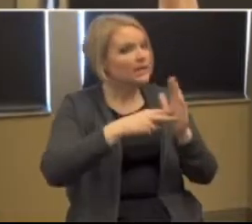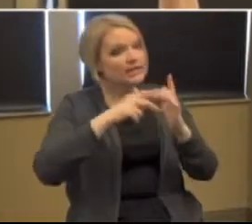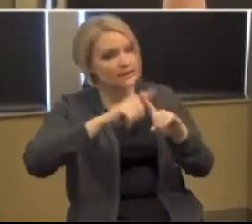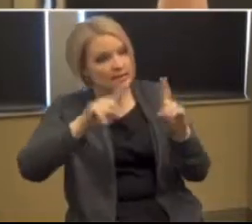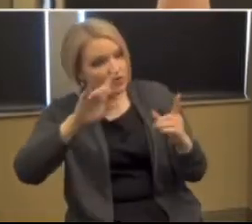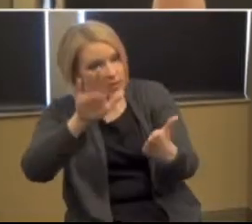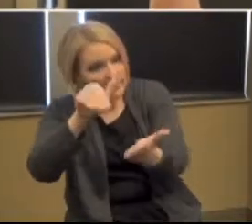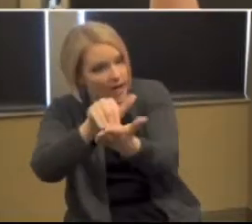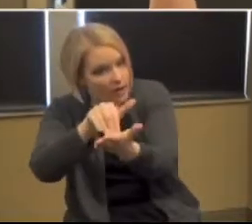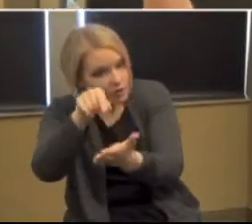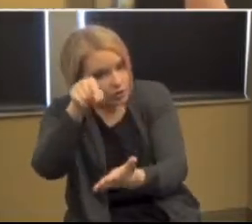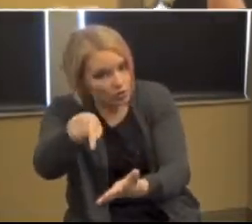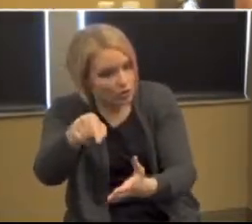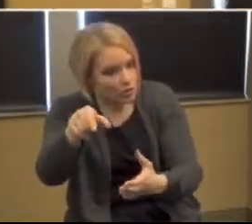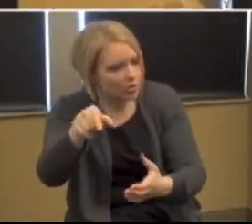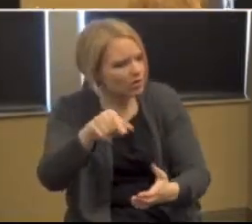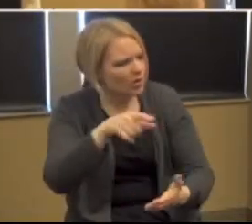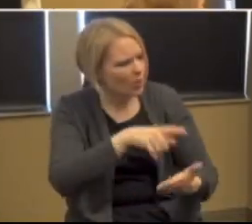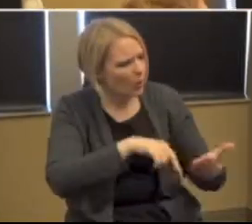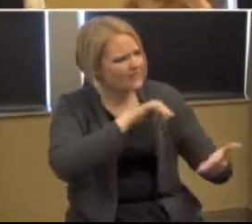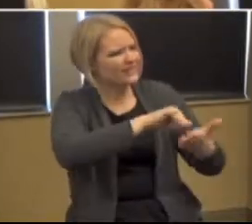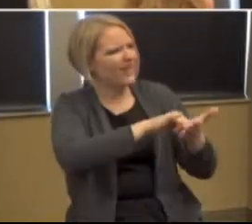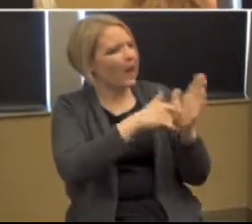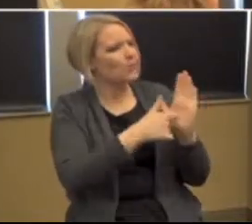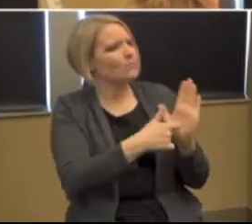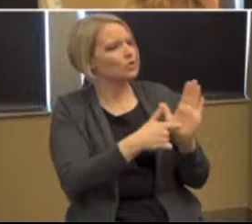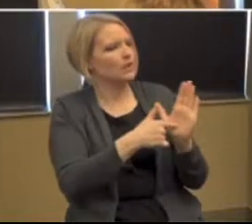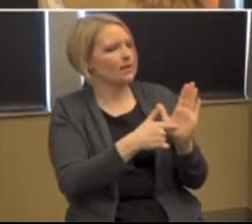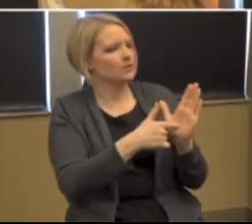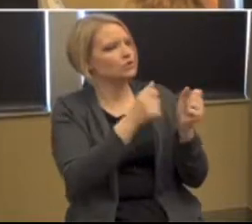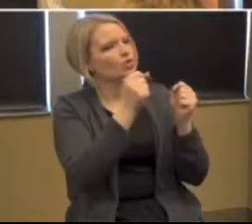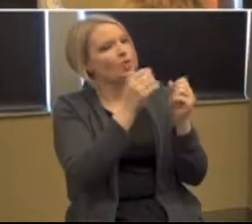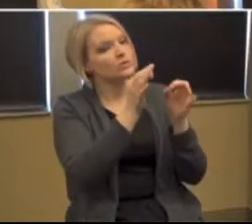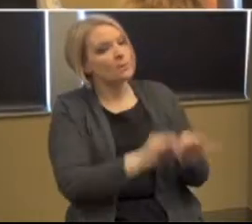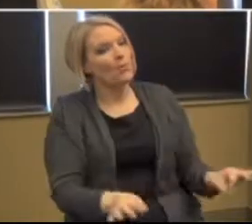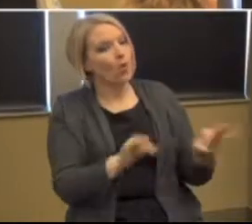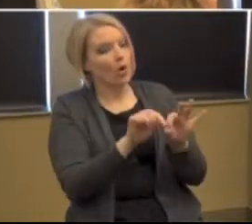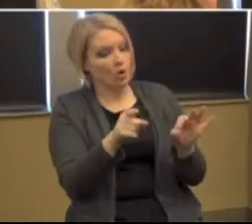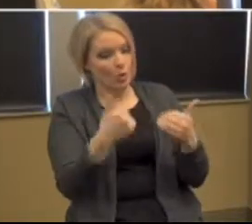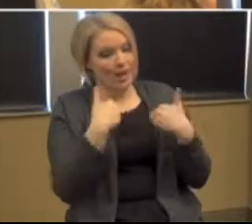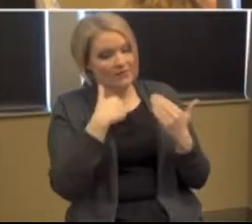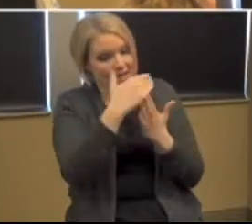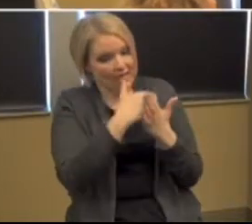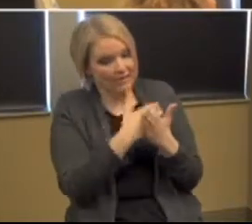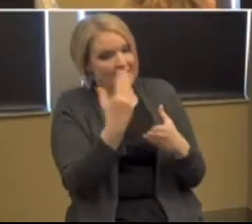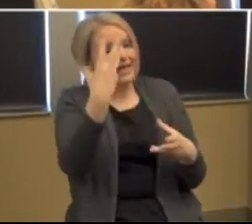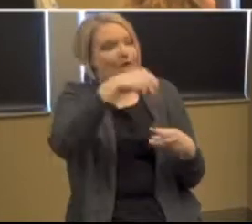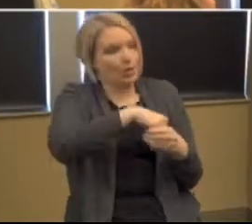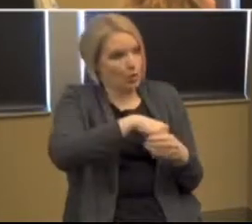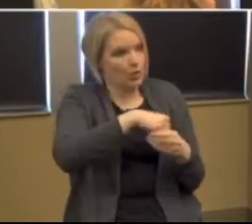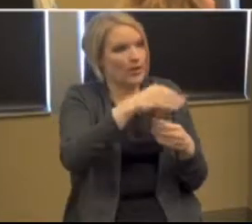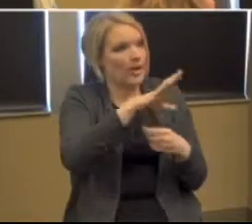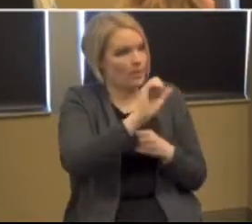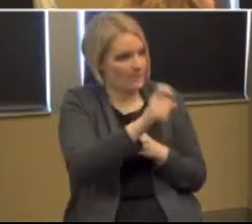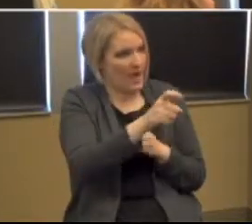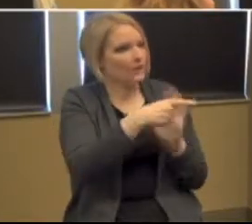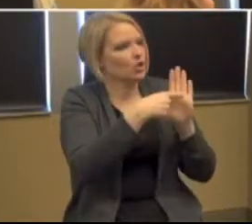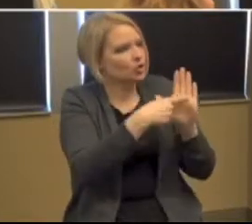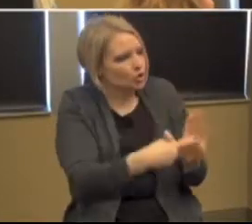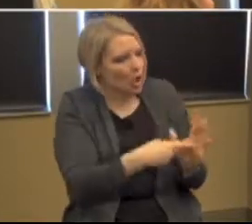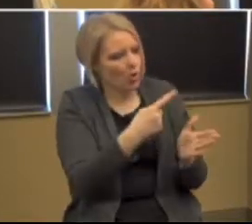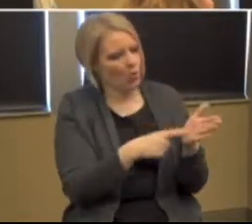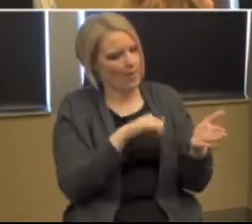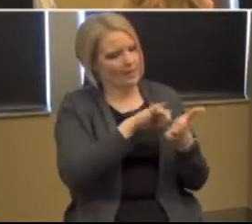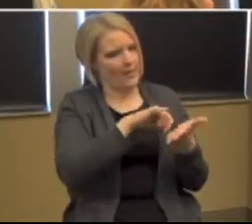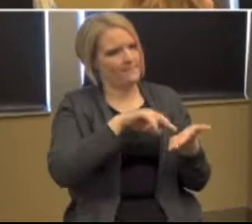Or what does this actually mean? So it's really important to make sure that you have your list of objects specified out